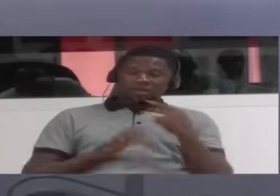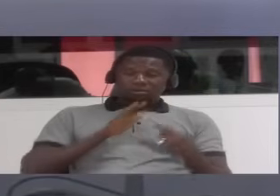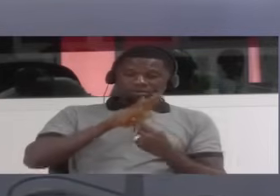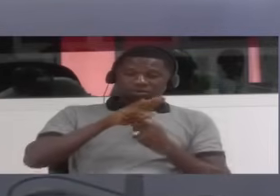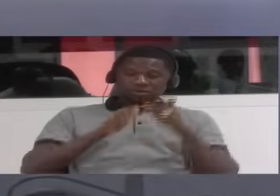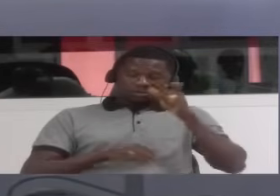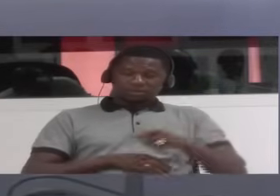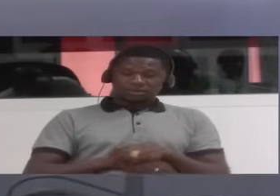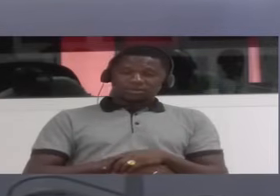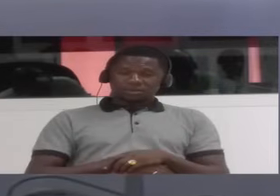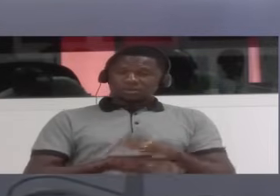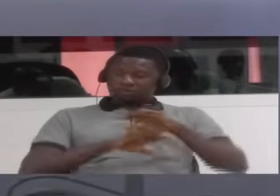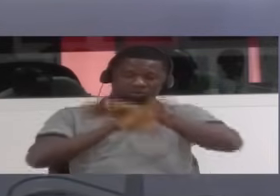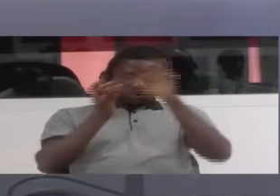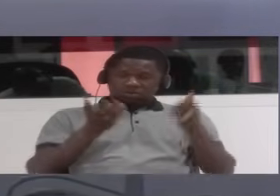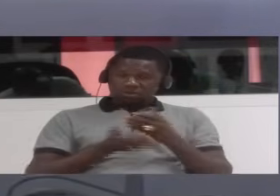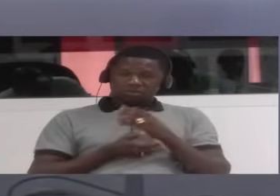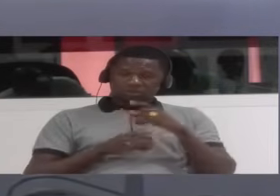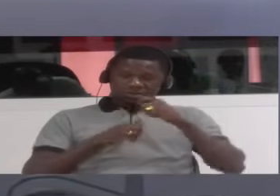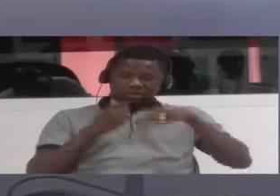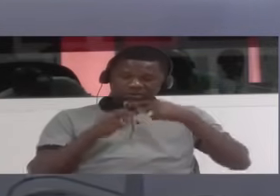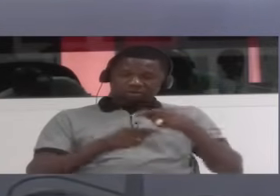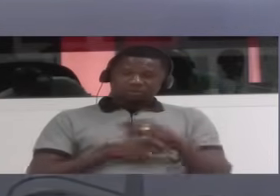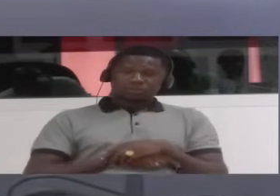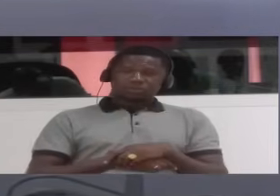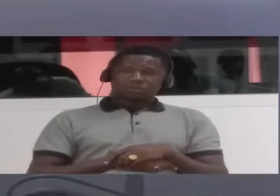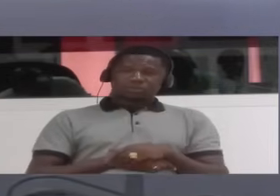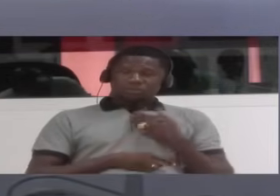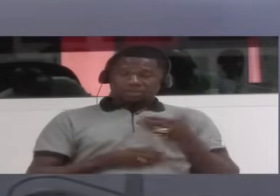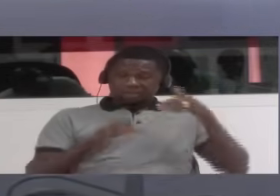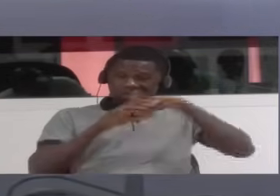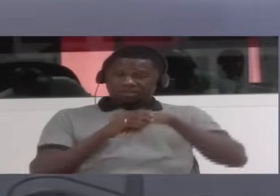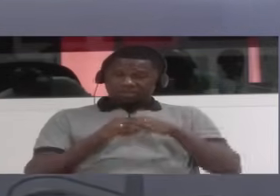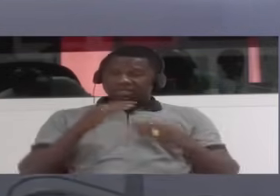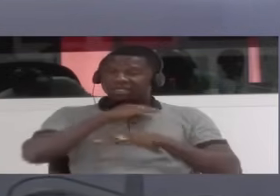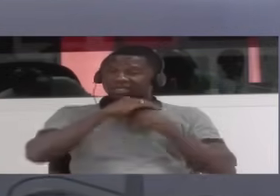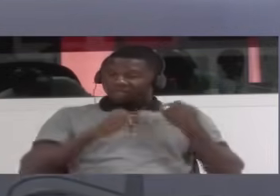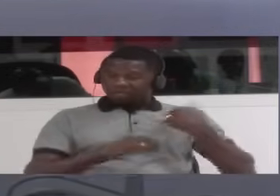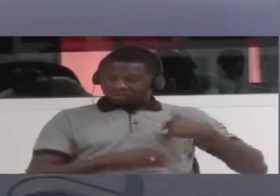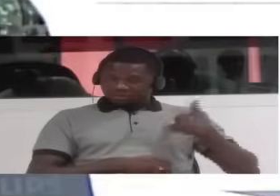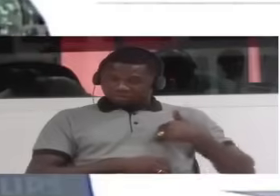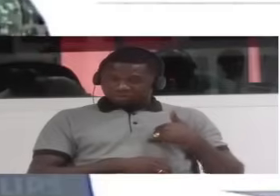That's all it entailed? Yes. Did it entail execution of people?